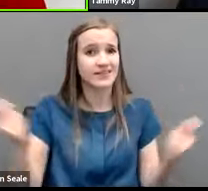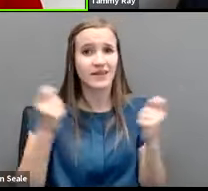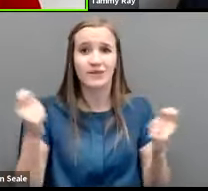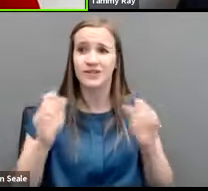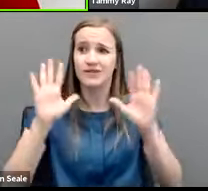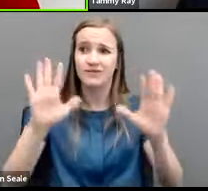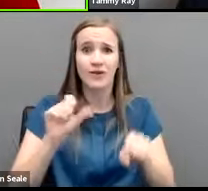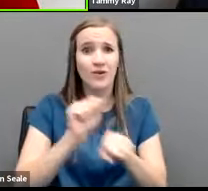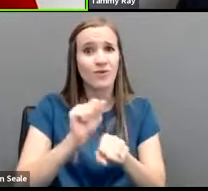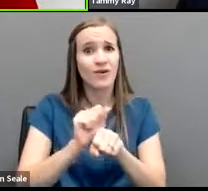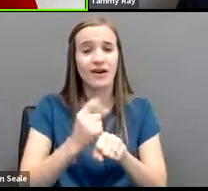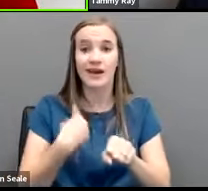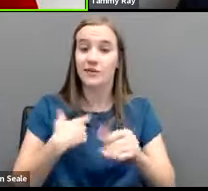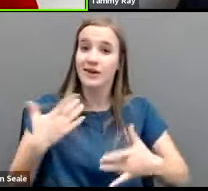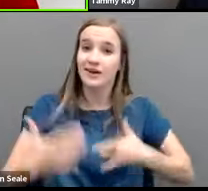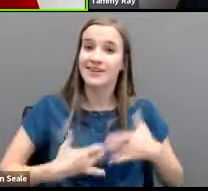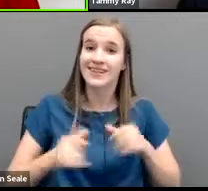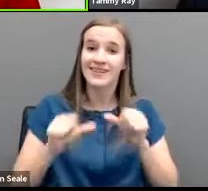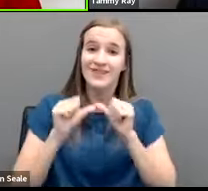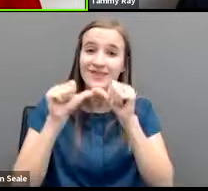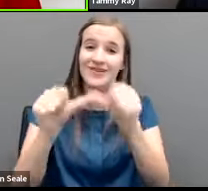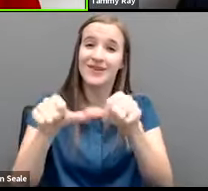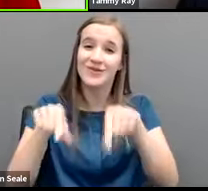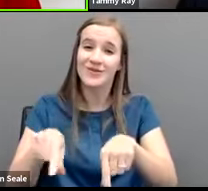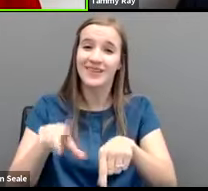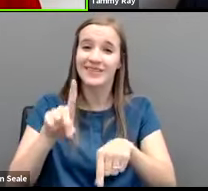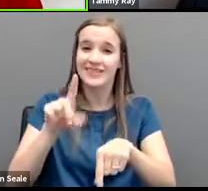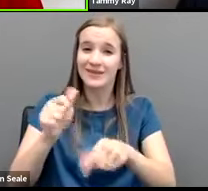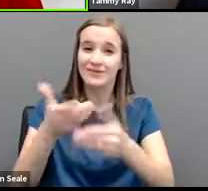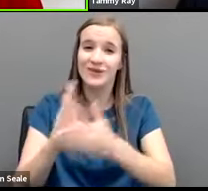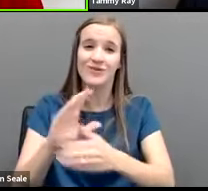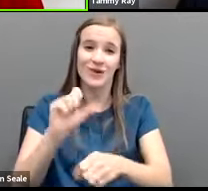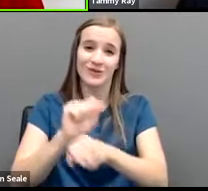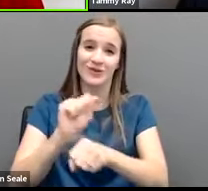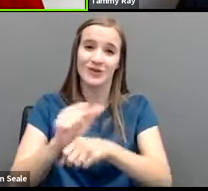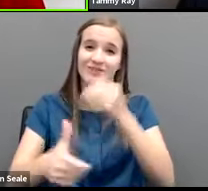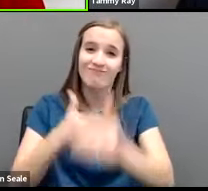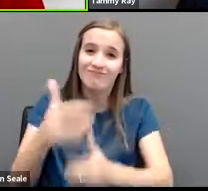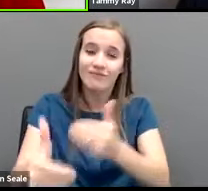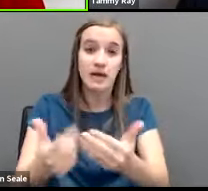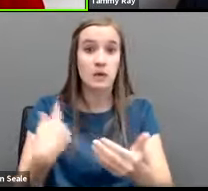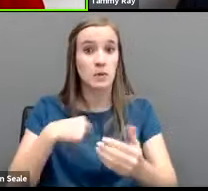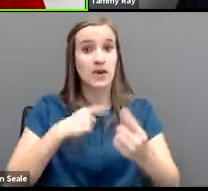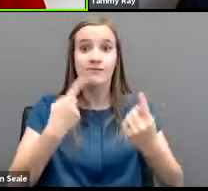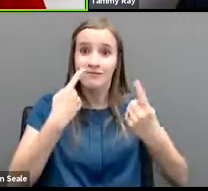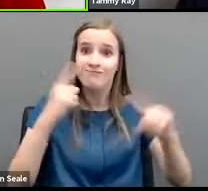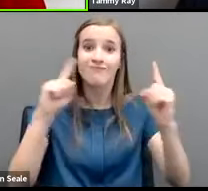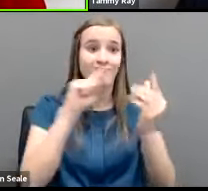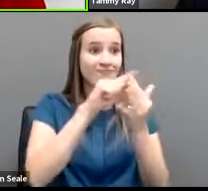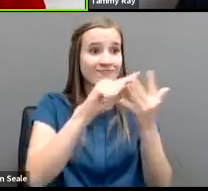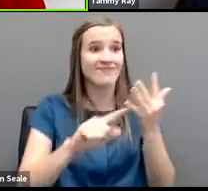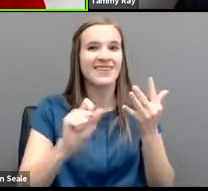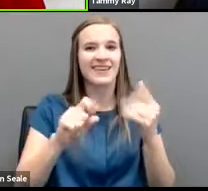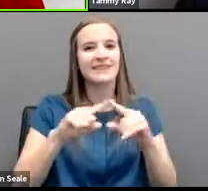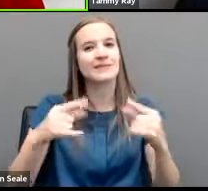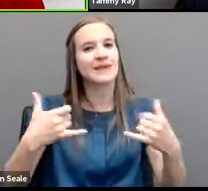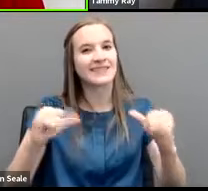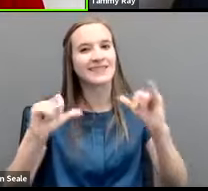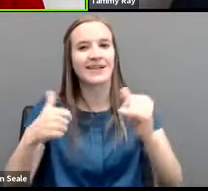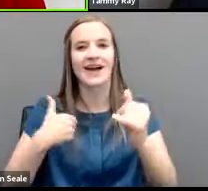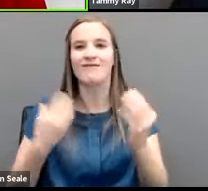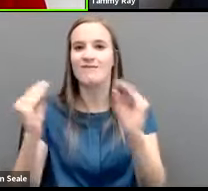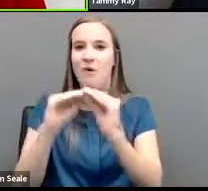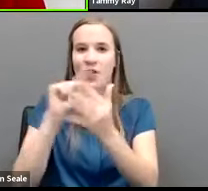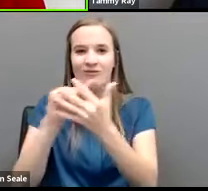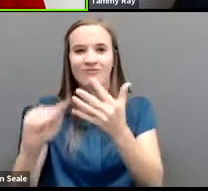continue that great work. As Tammy so eloquently said, we've come a long way, but we have a long way to go.